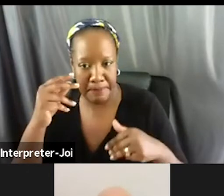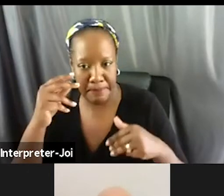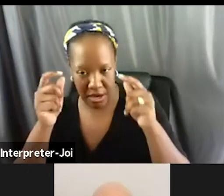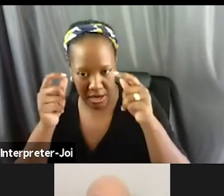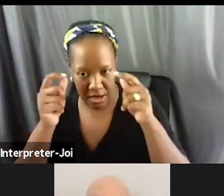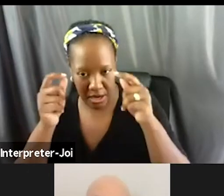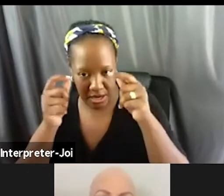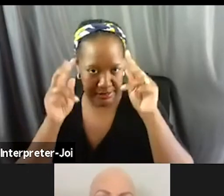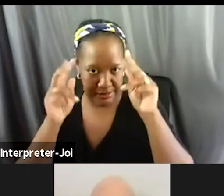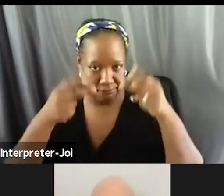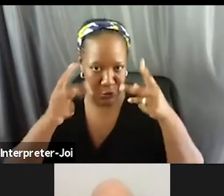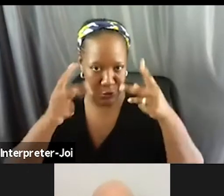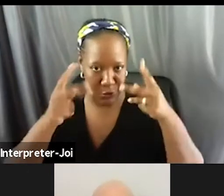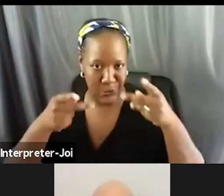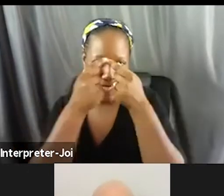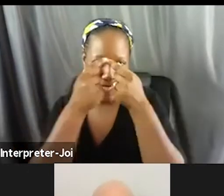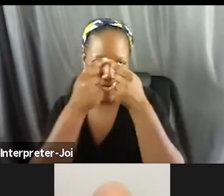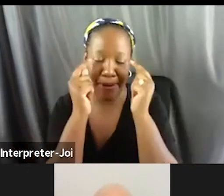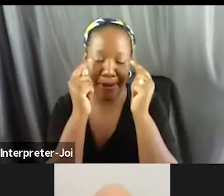anyway, but